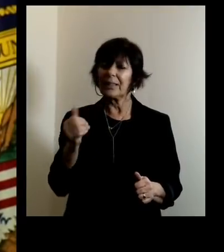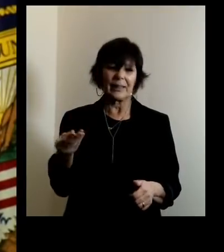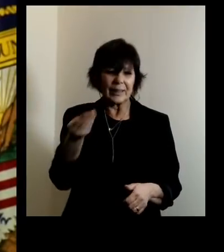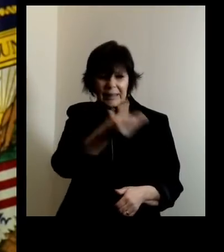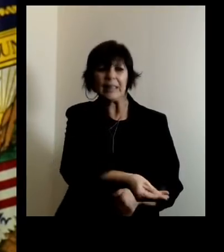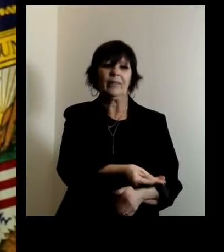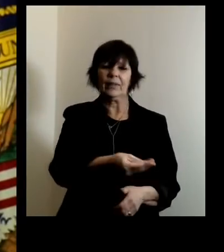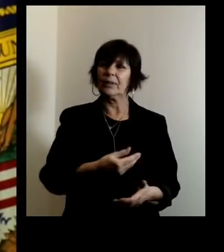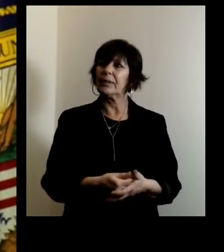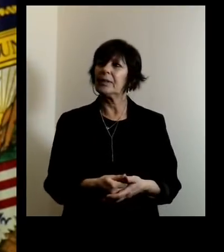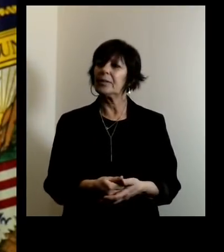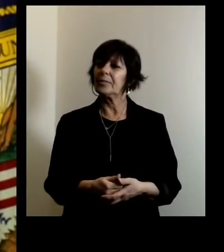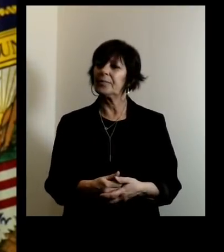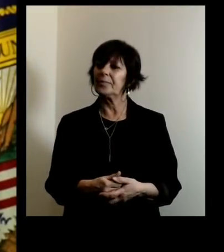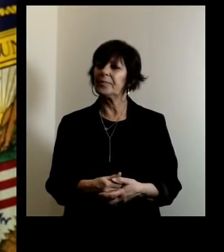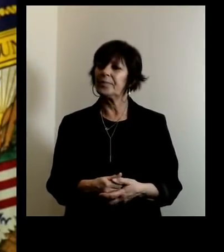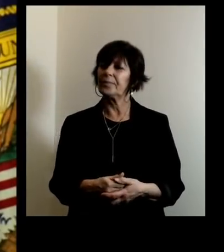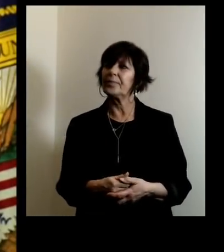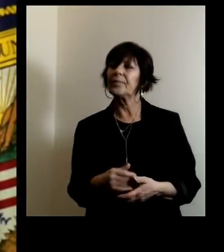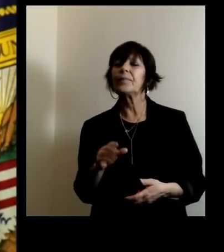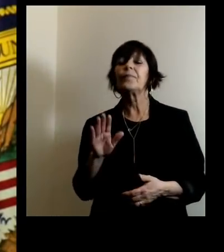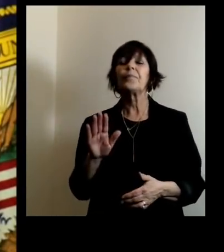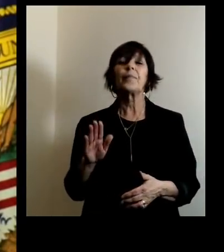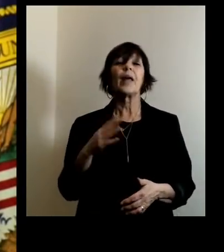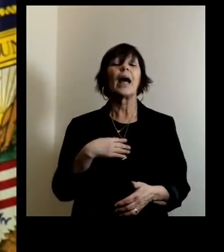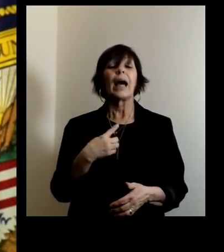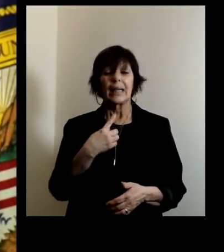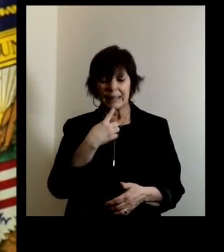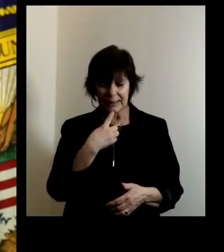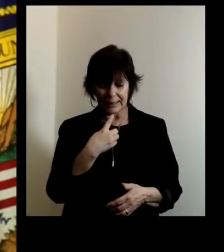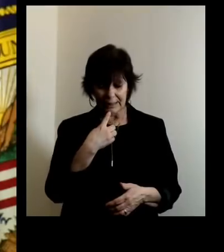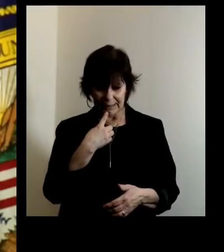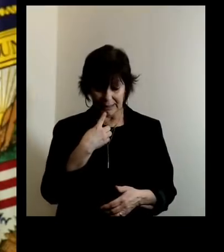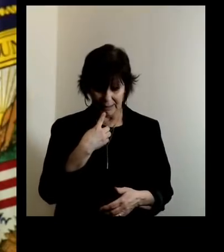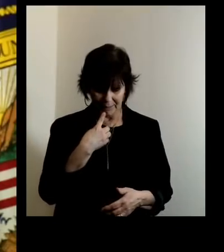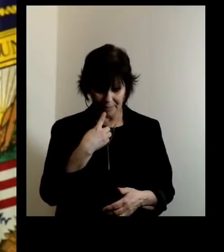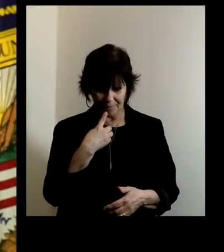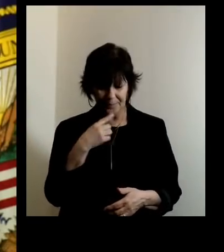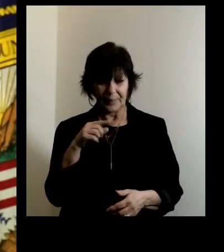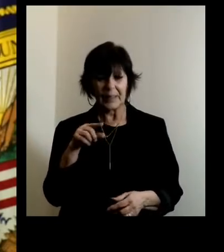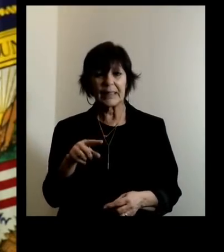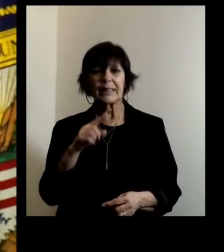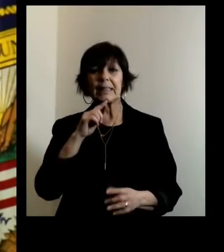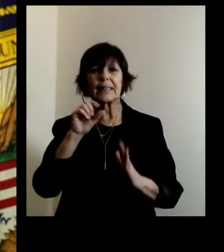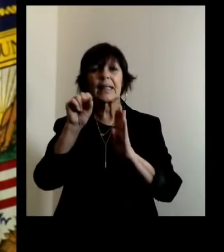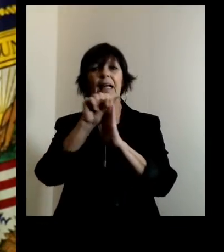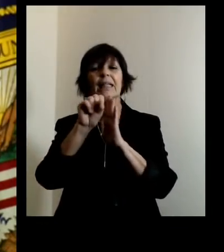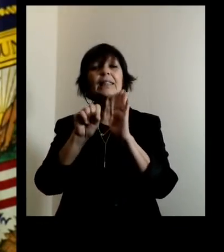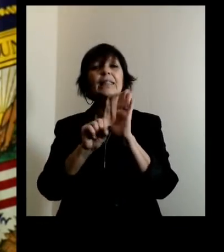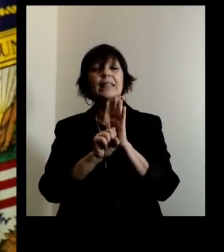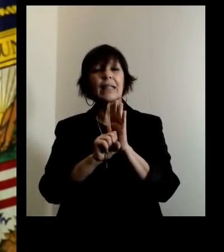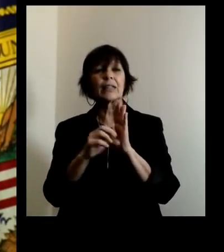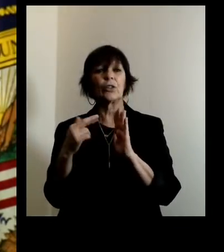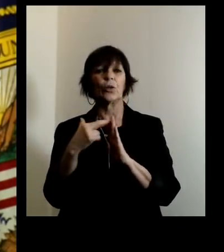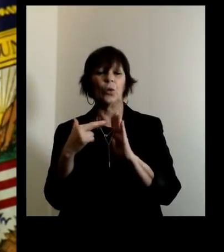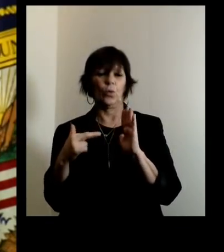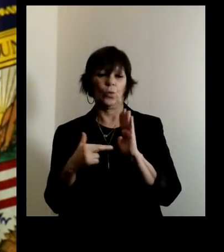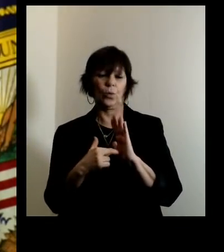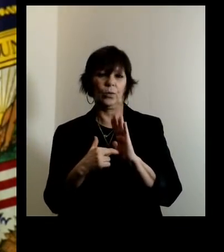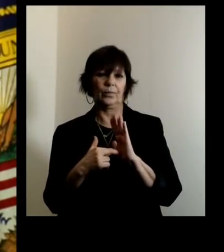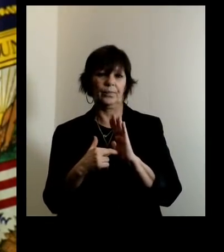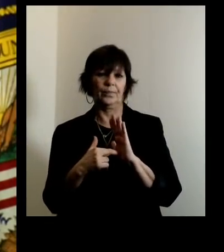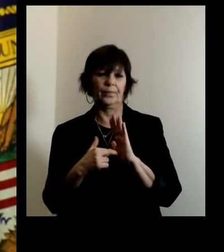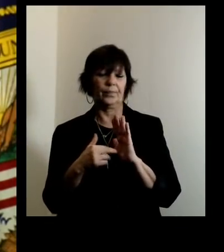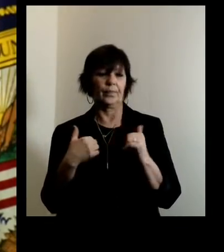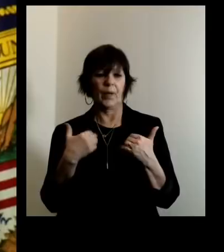can't the health department do that? That's not a HIPAA rule. Dan, I said, this is a state rule. I don't know what's happening